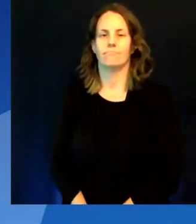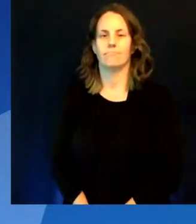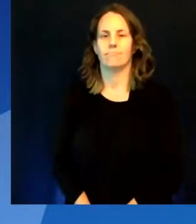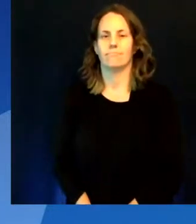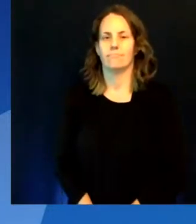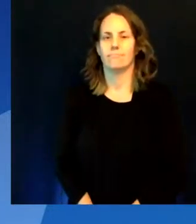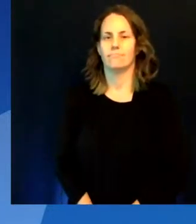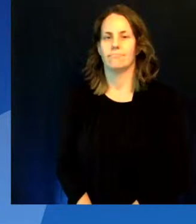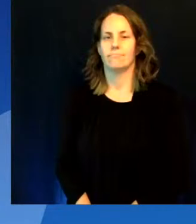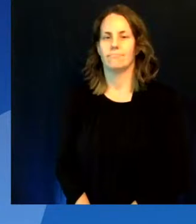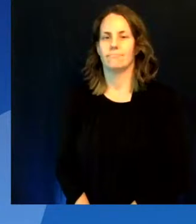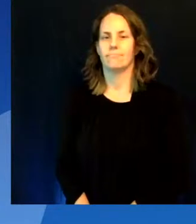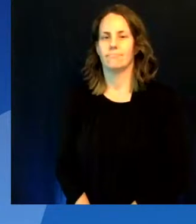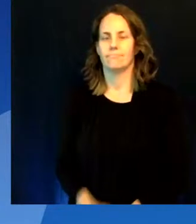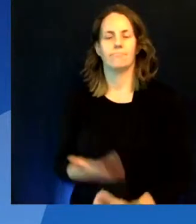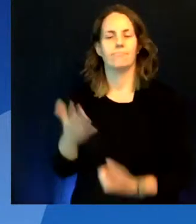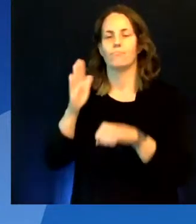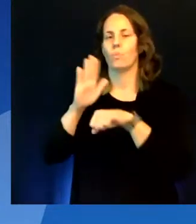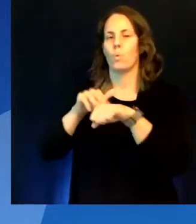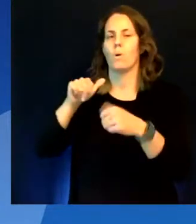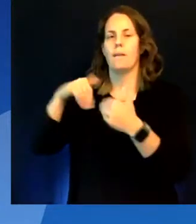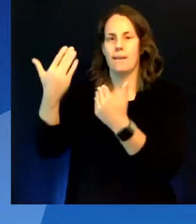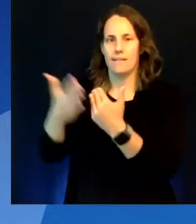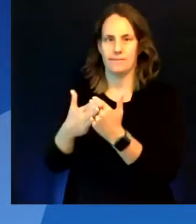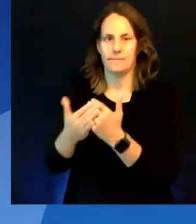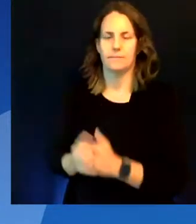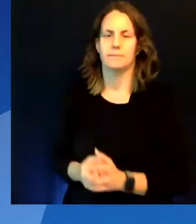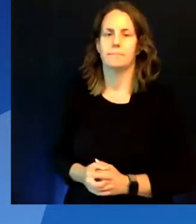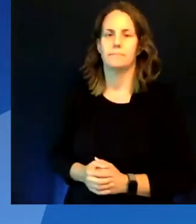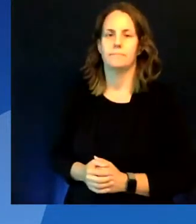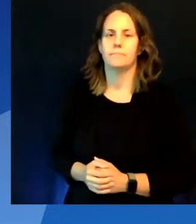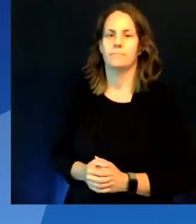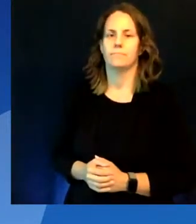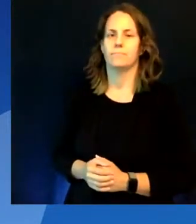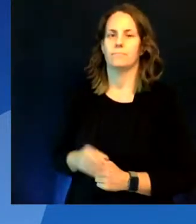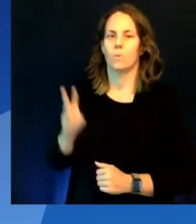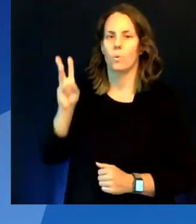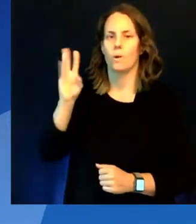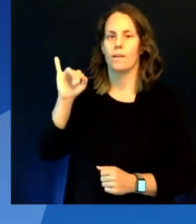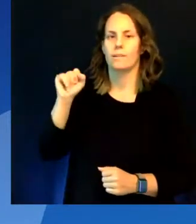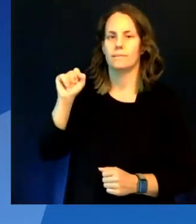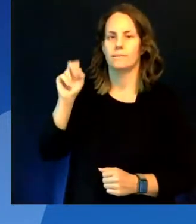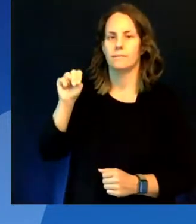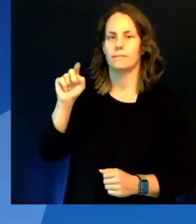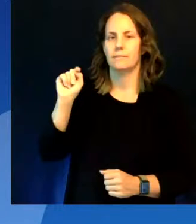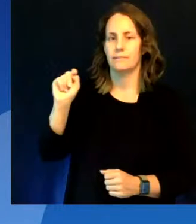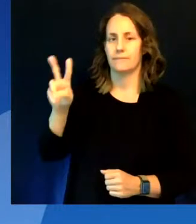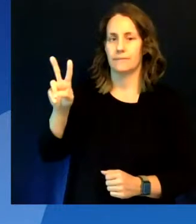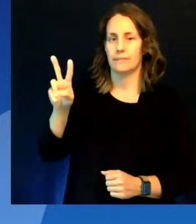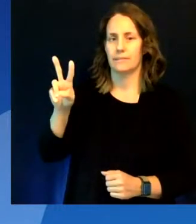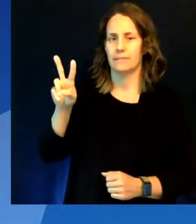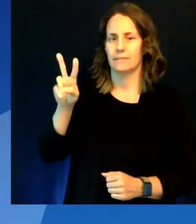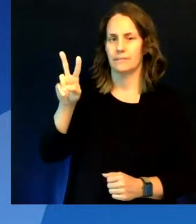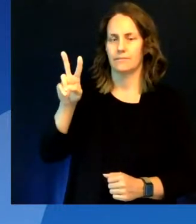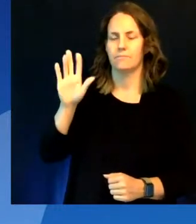Okay, moving on then to Kent Wayne Scott from WISN TV in Milwaukee. Kent?